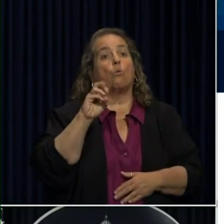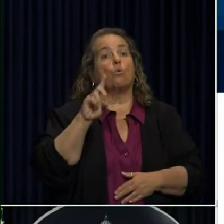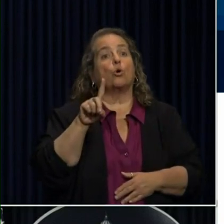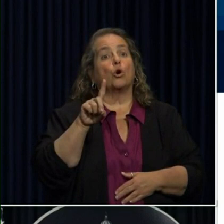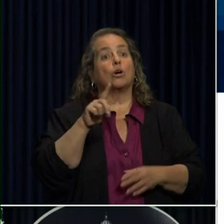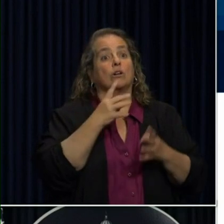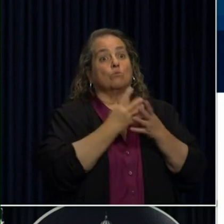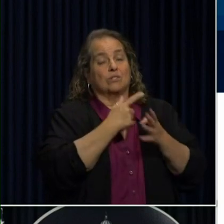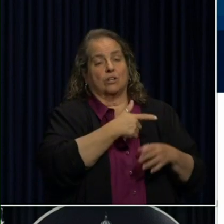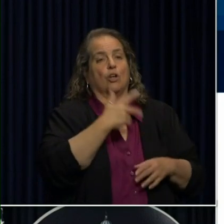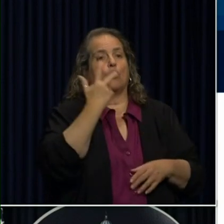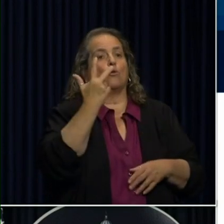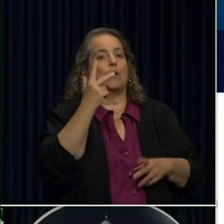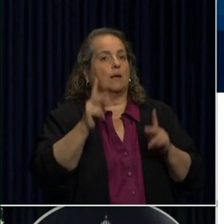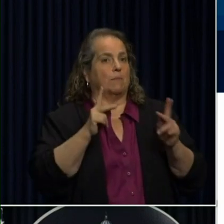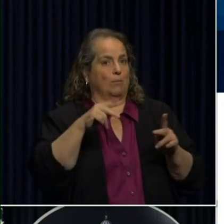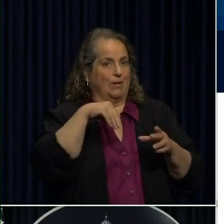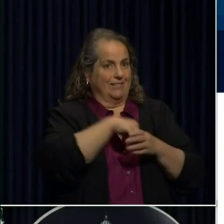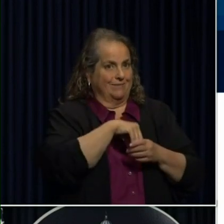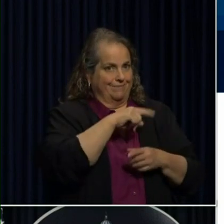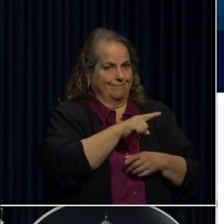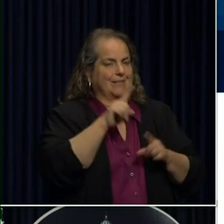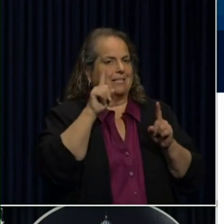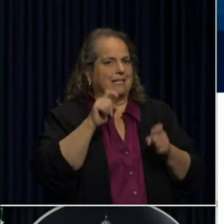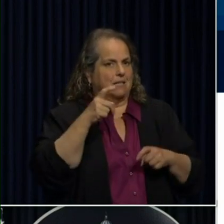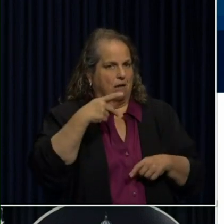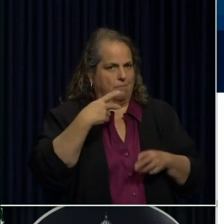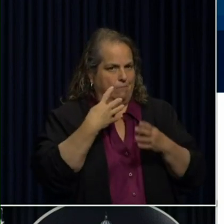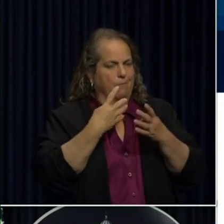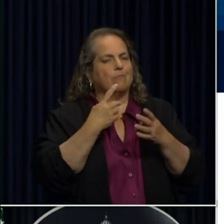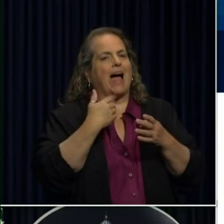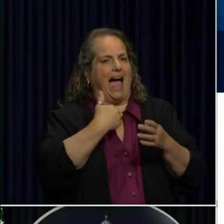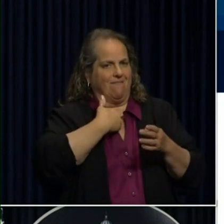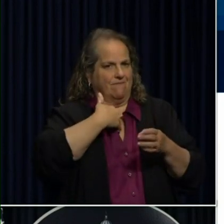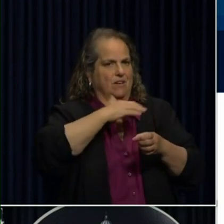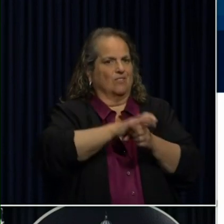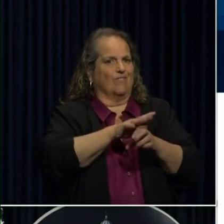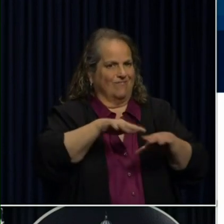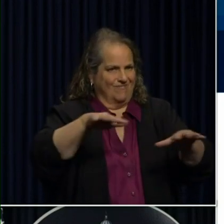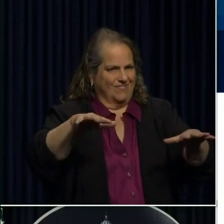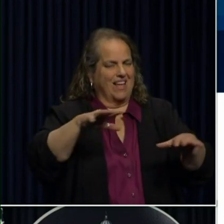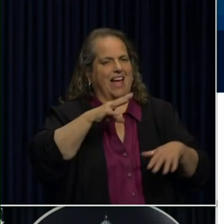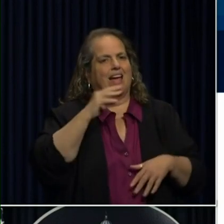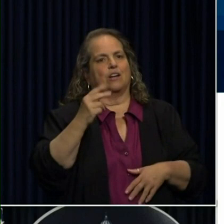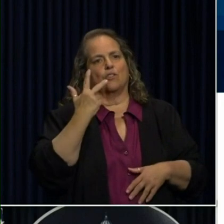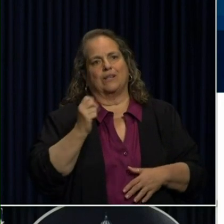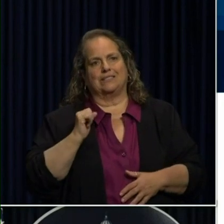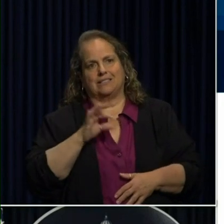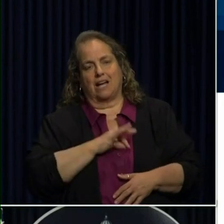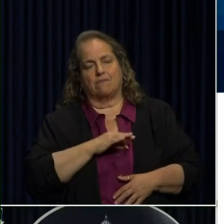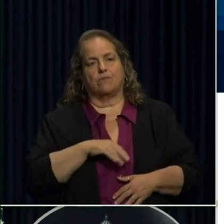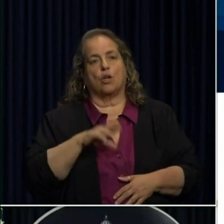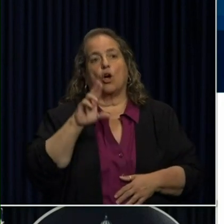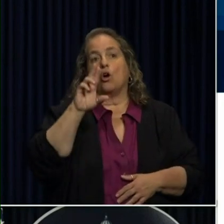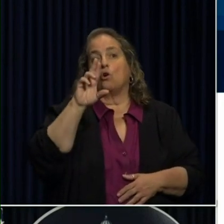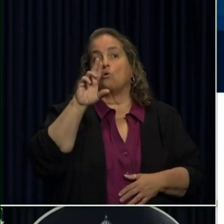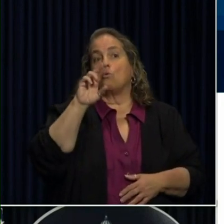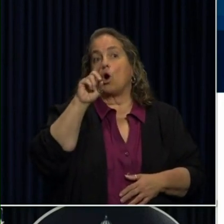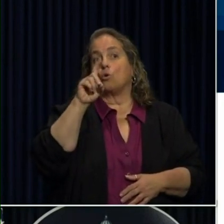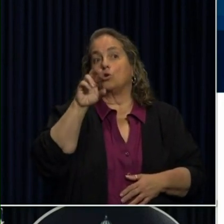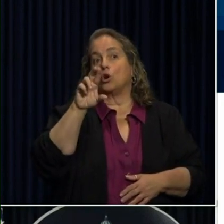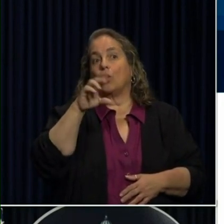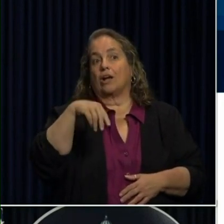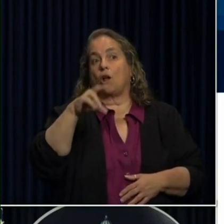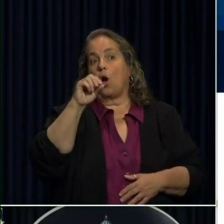and 3 staff that have tested positive for COVID-19. And Roeder and Oldham County, we have the same as we had